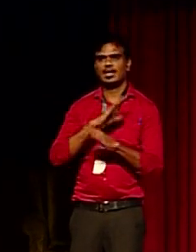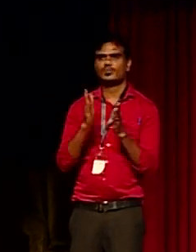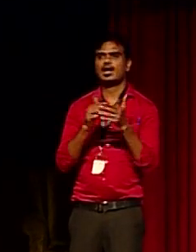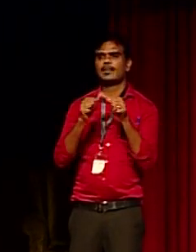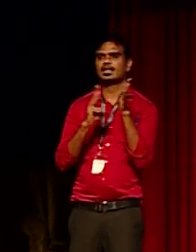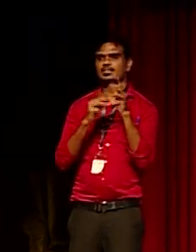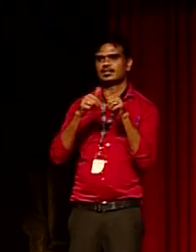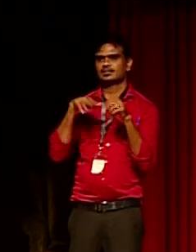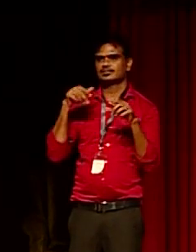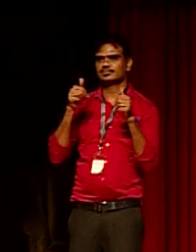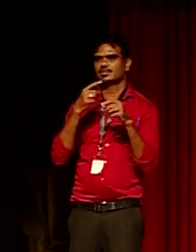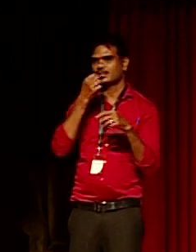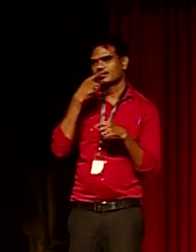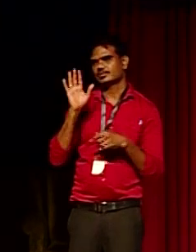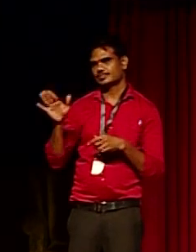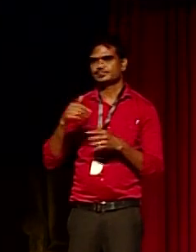Amazon.